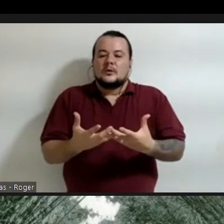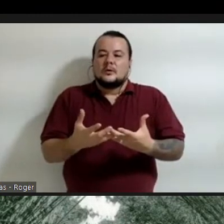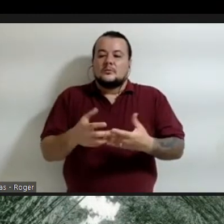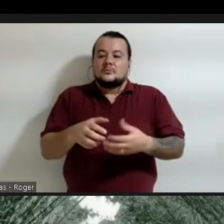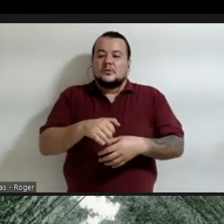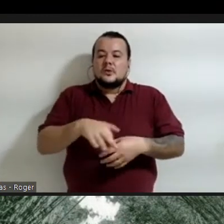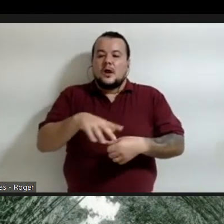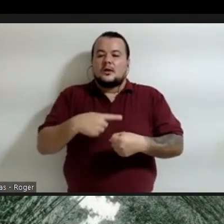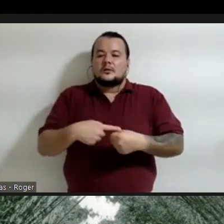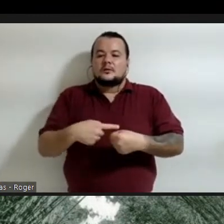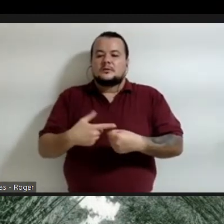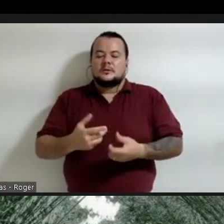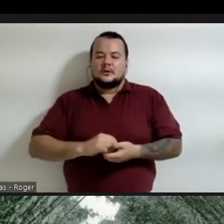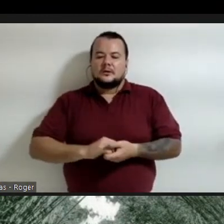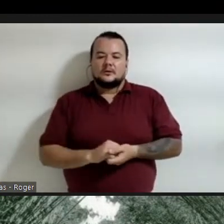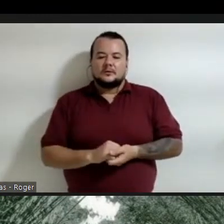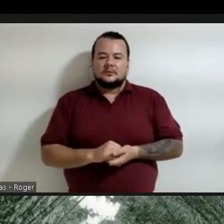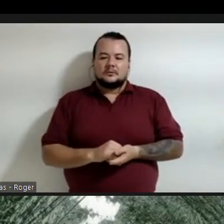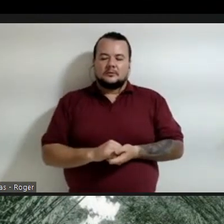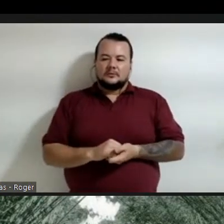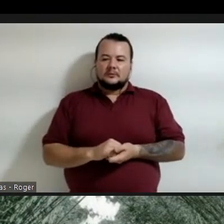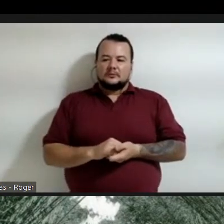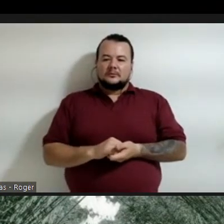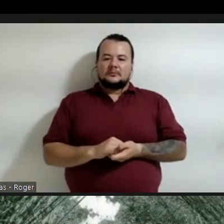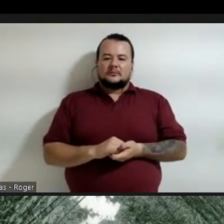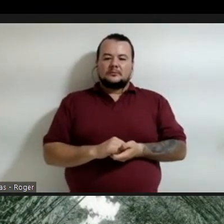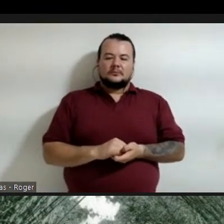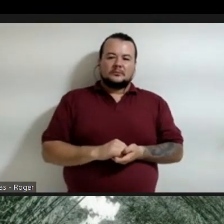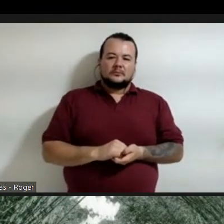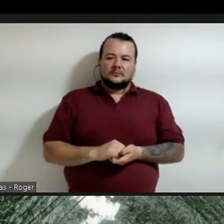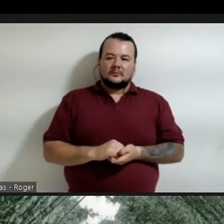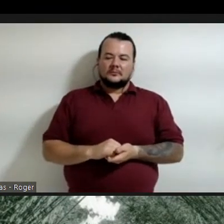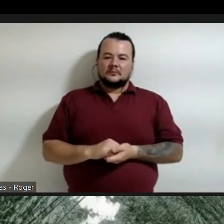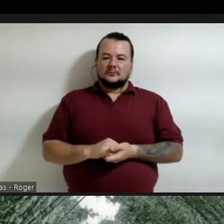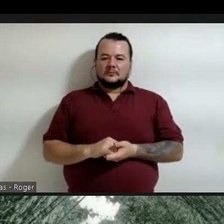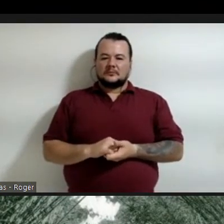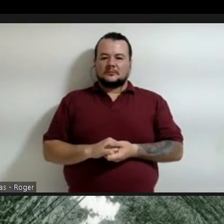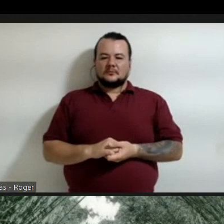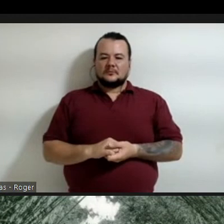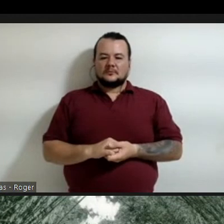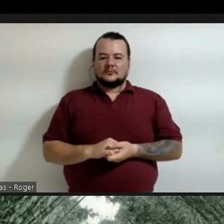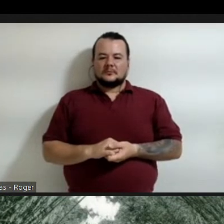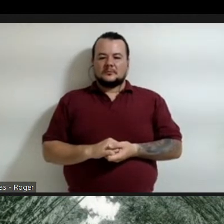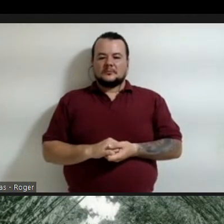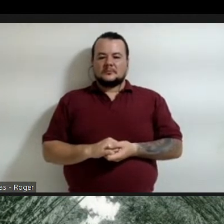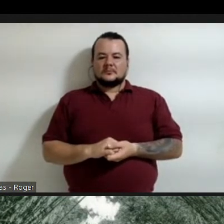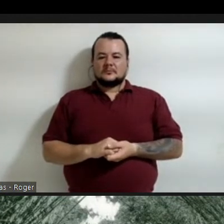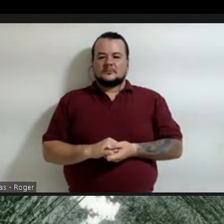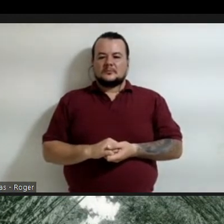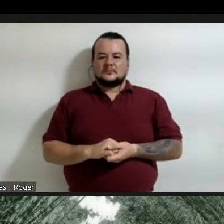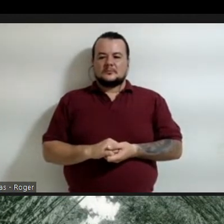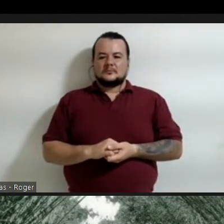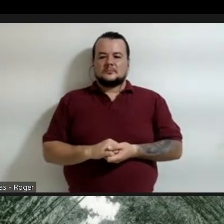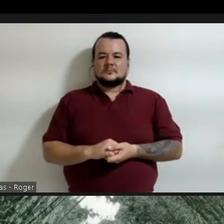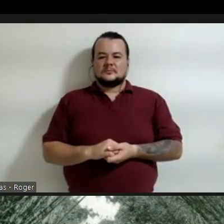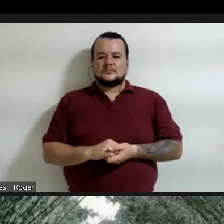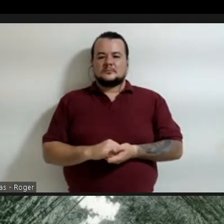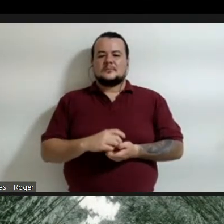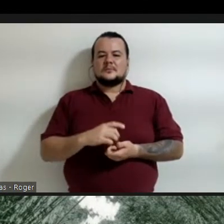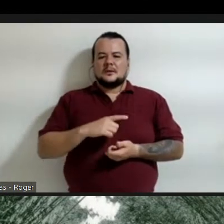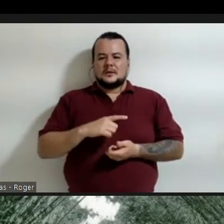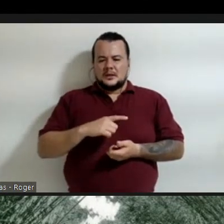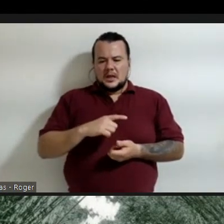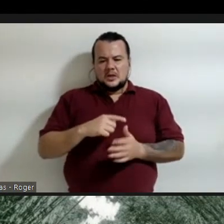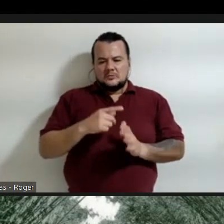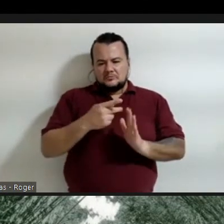geometrical grid really in some sense very often enforced those geometries. And it was only at postmodernism where some